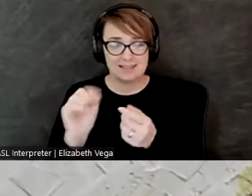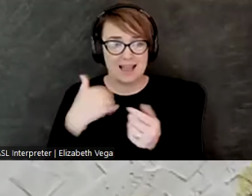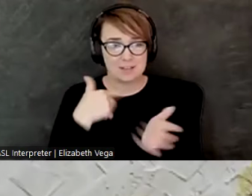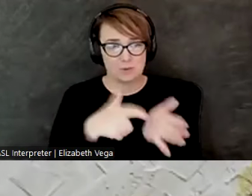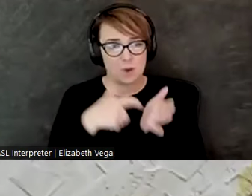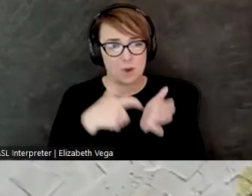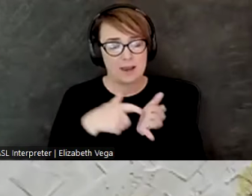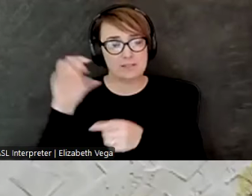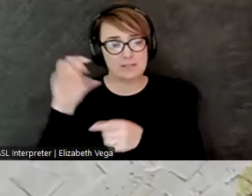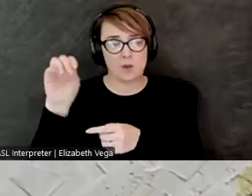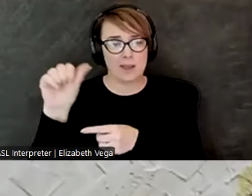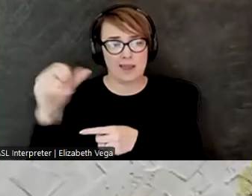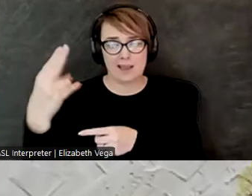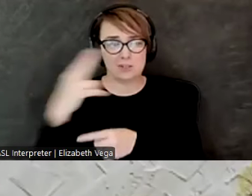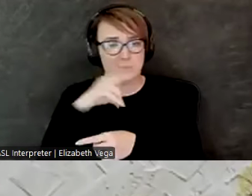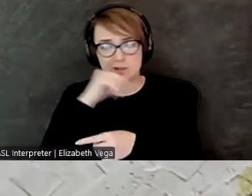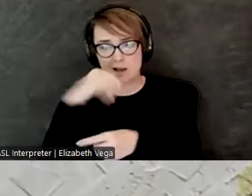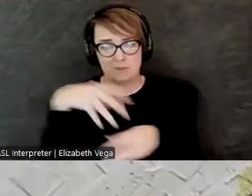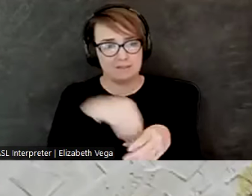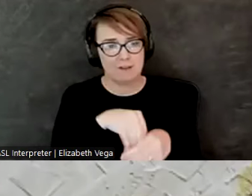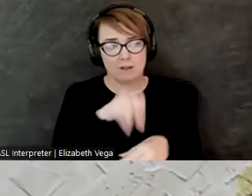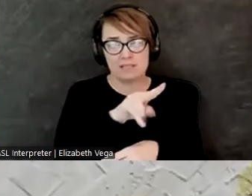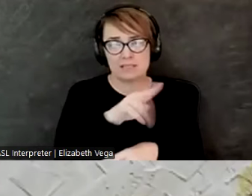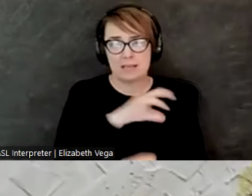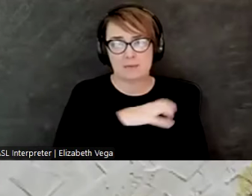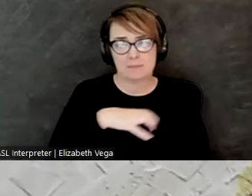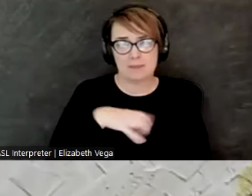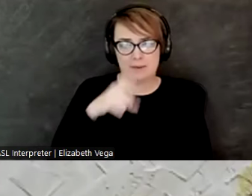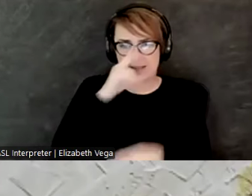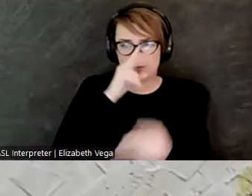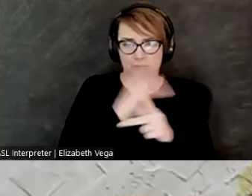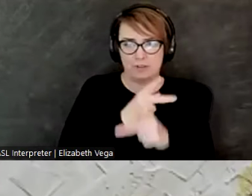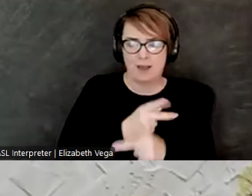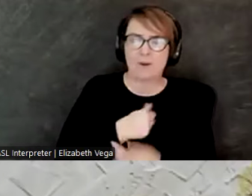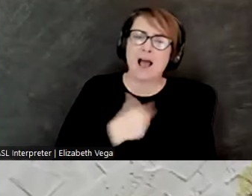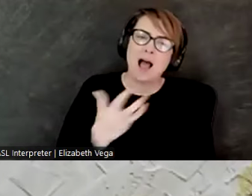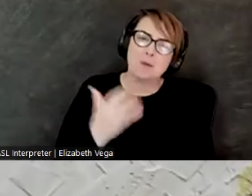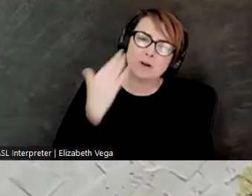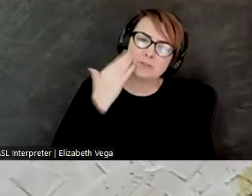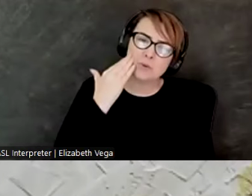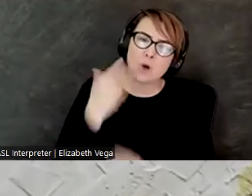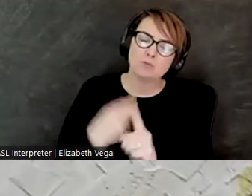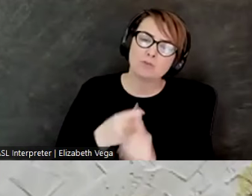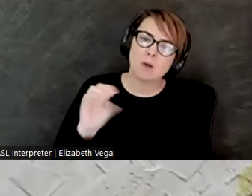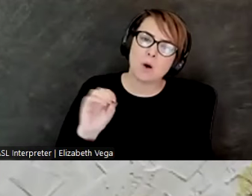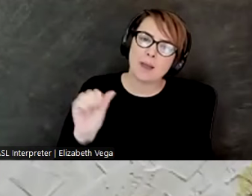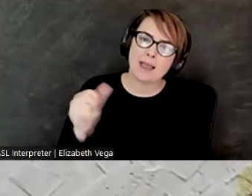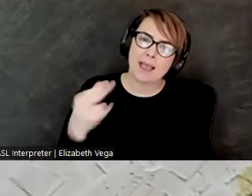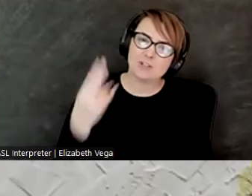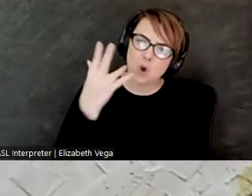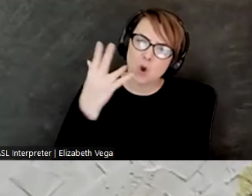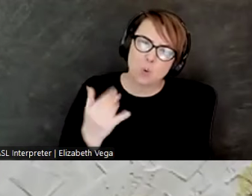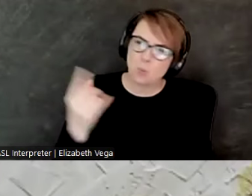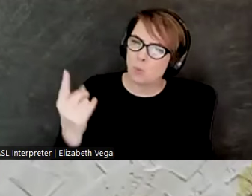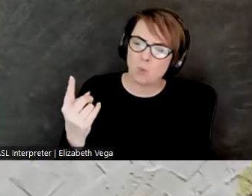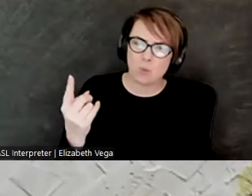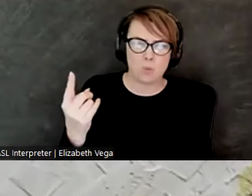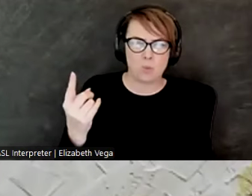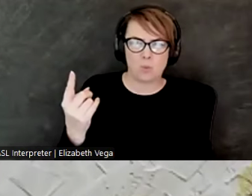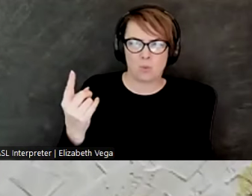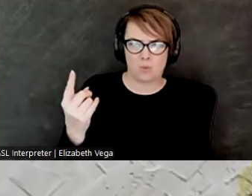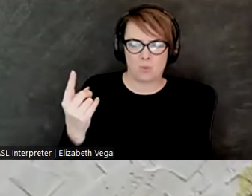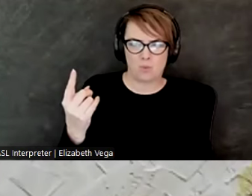The subcommittee would have to figure that out. I would want to know from OAH why they think that, why they're taking that position,